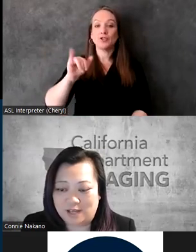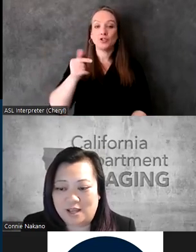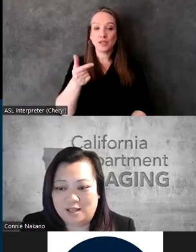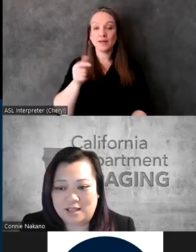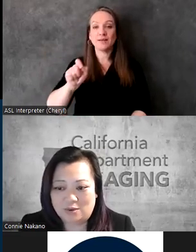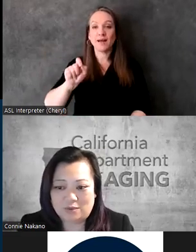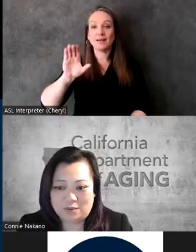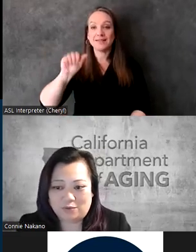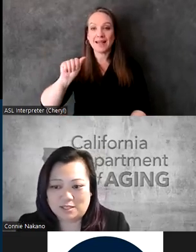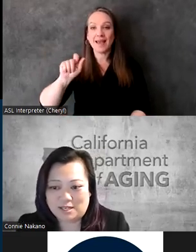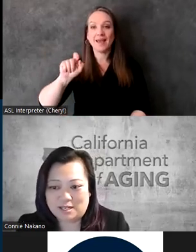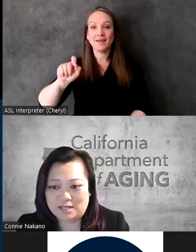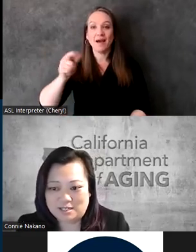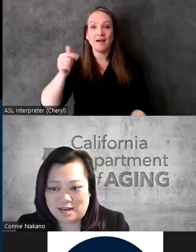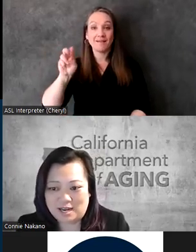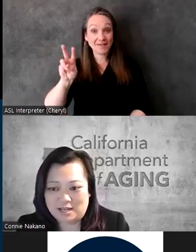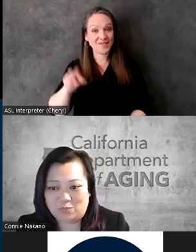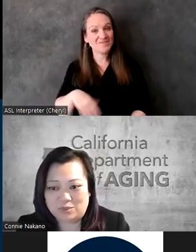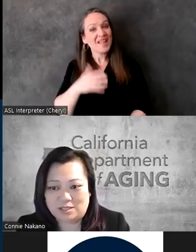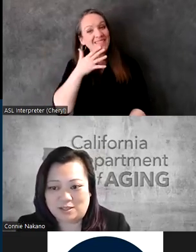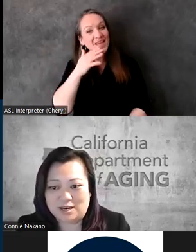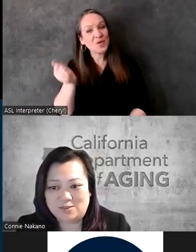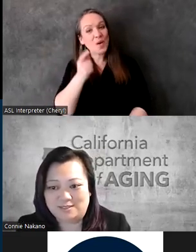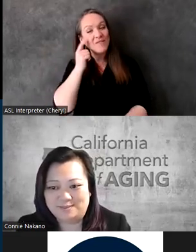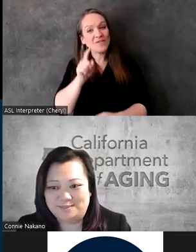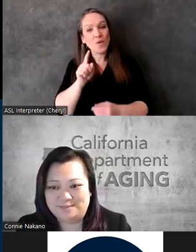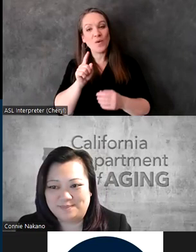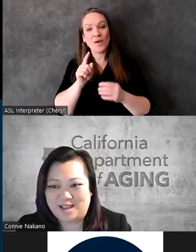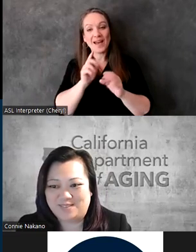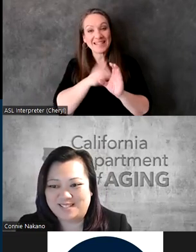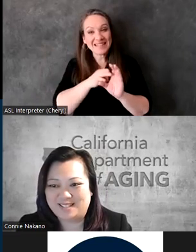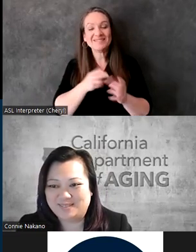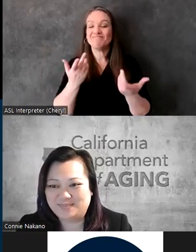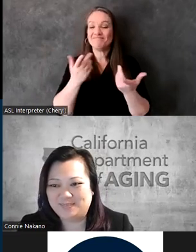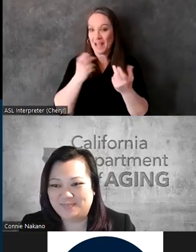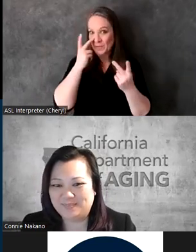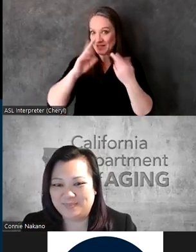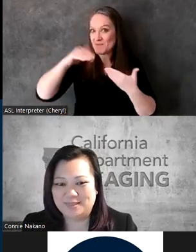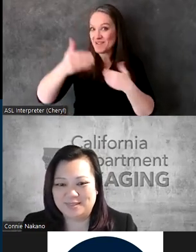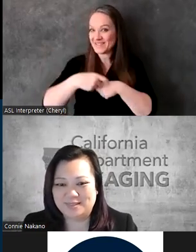communications@aging.ca.gov. Thank you everyone for attending today, and we will see you at the next one. Have a good day.